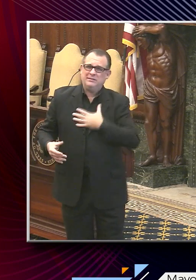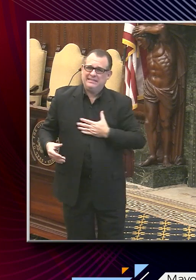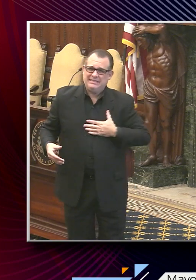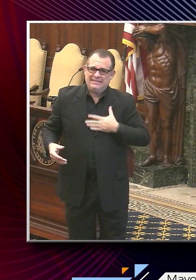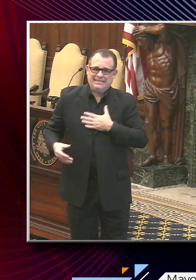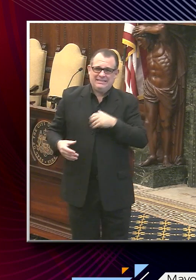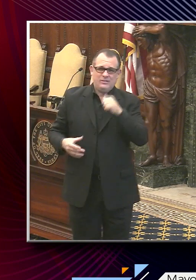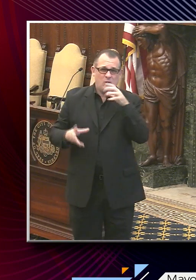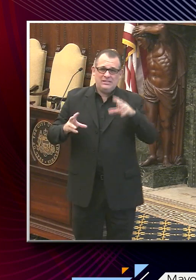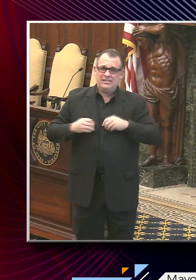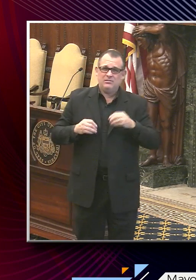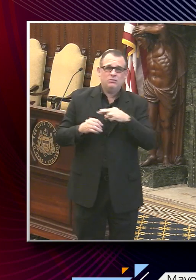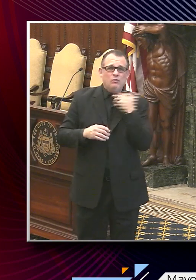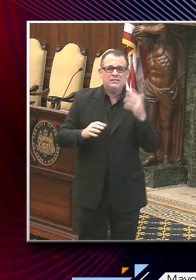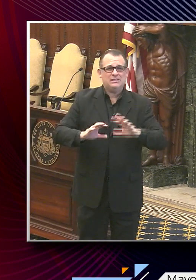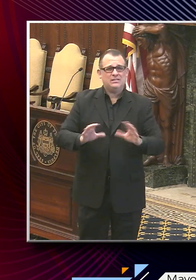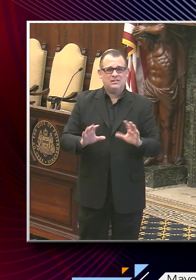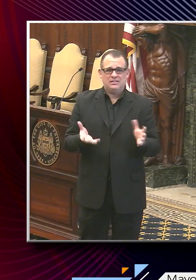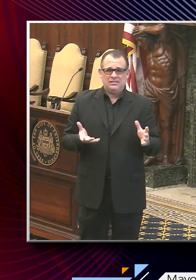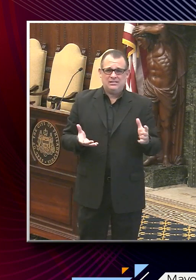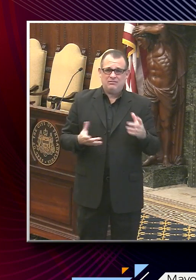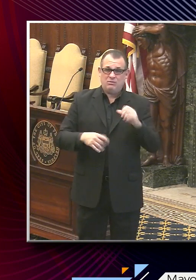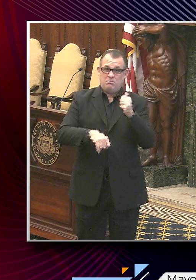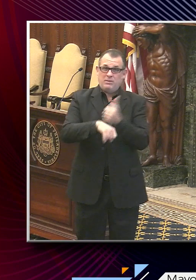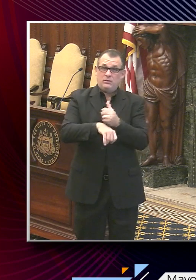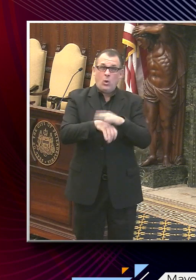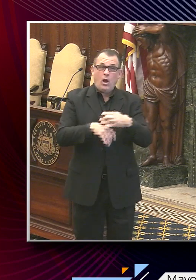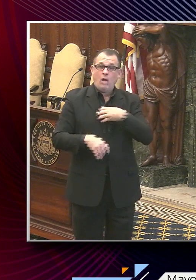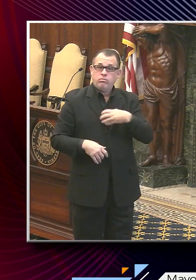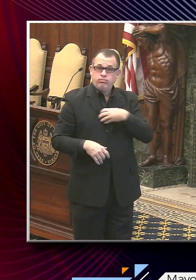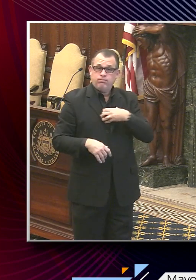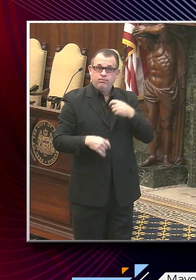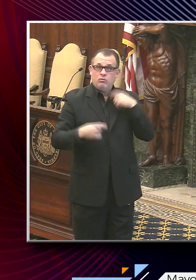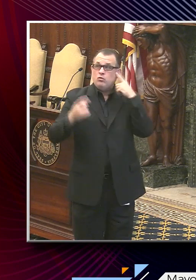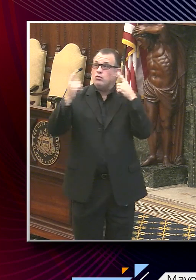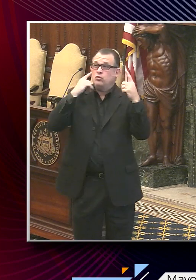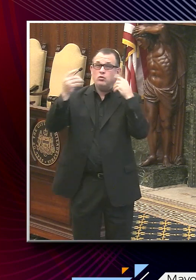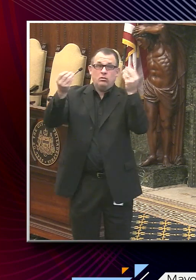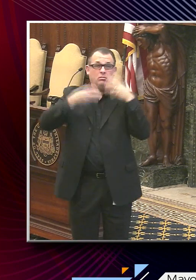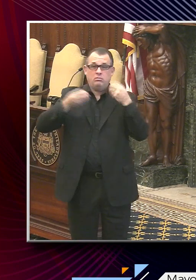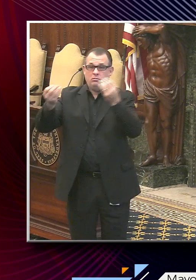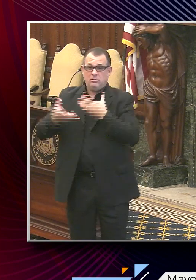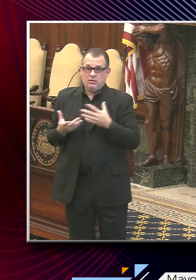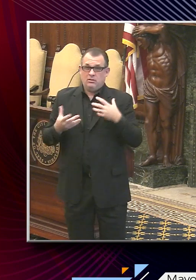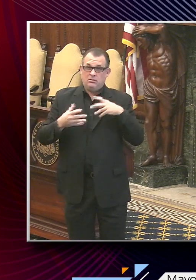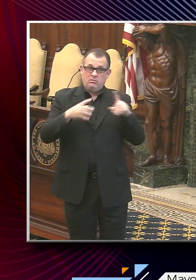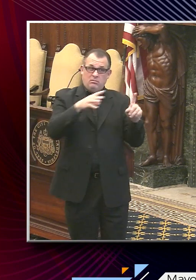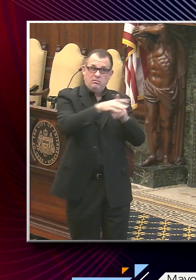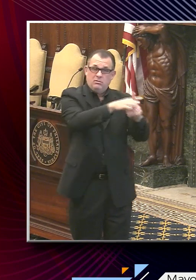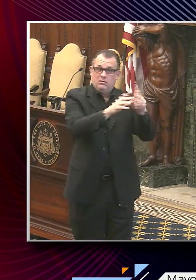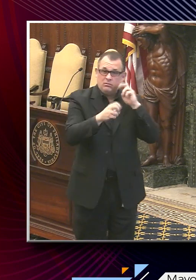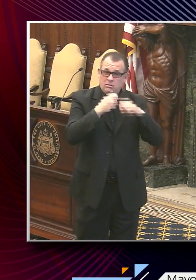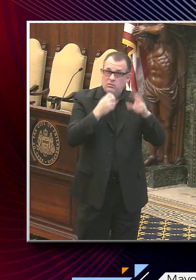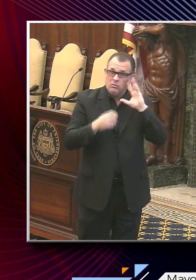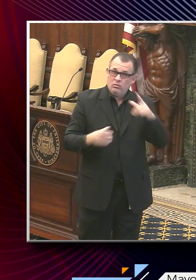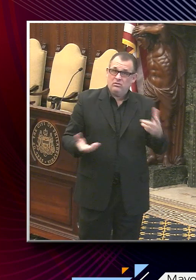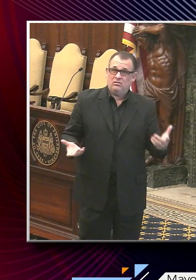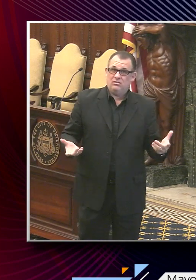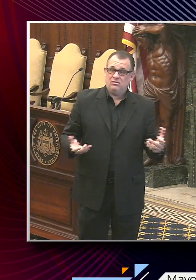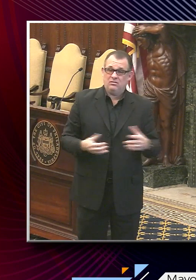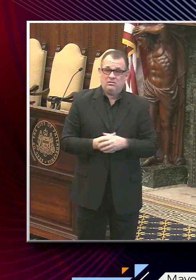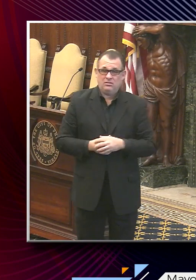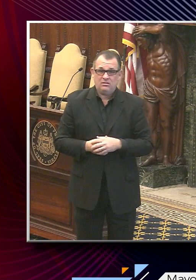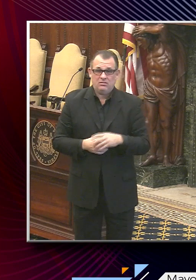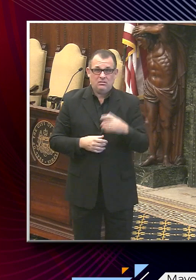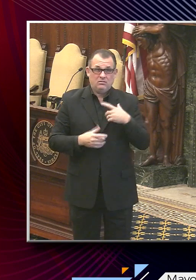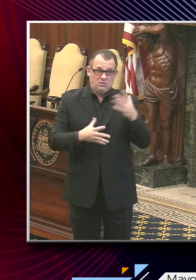But based on complaints or information that we get from the public, we'll visit those establishments and get them to shut